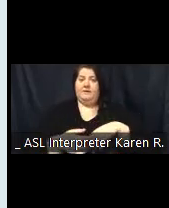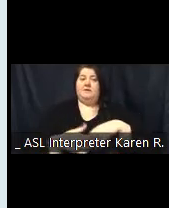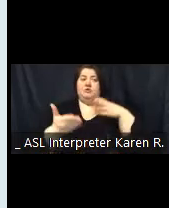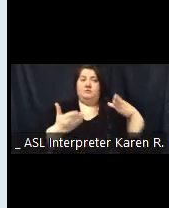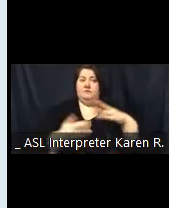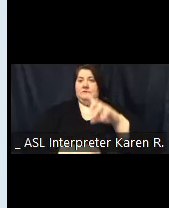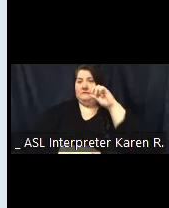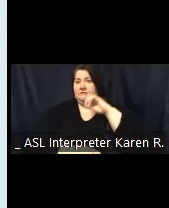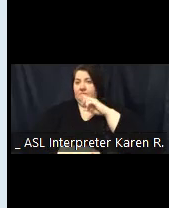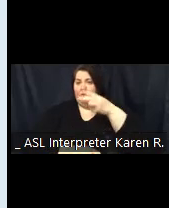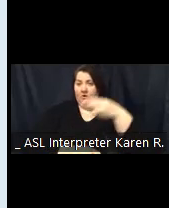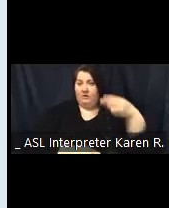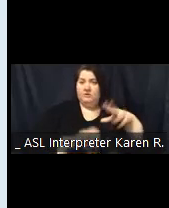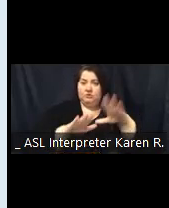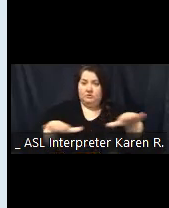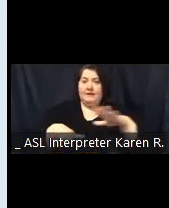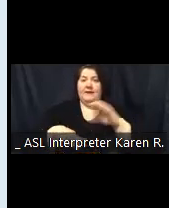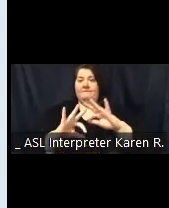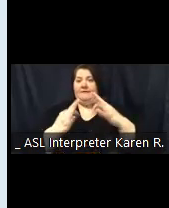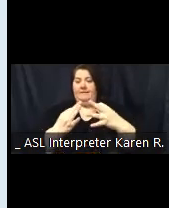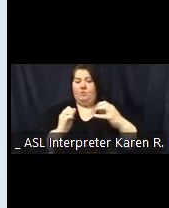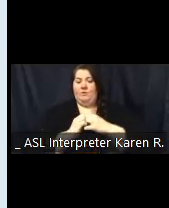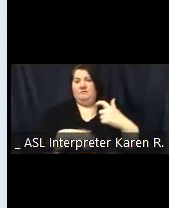hearing children and families with timeliness.